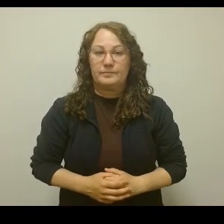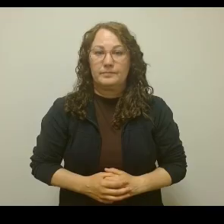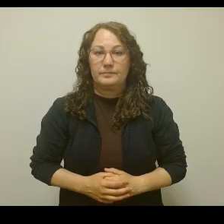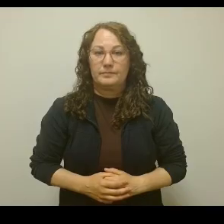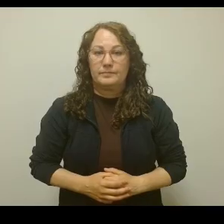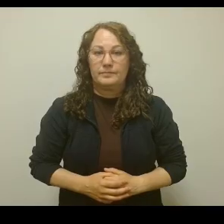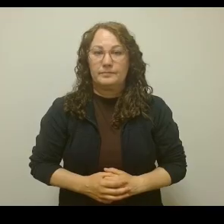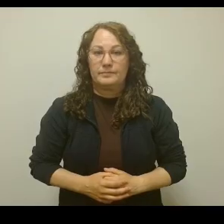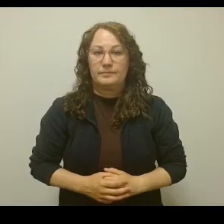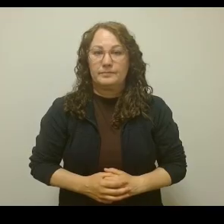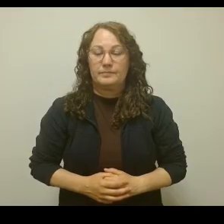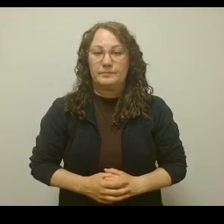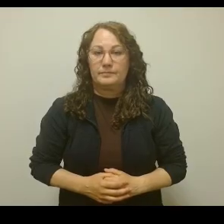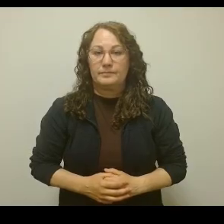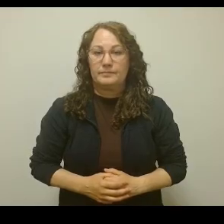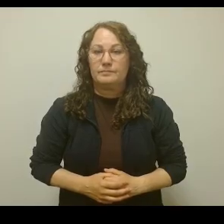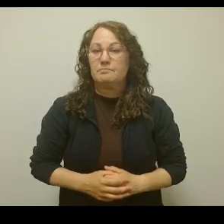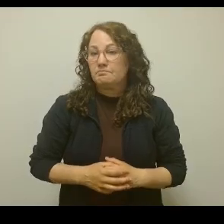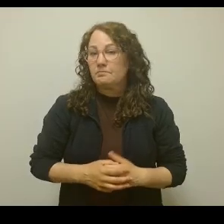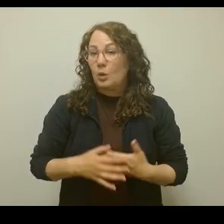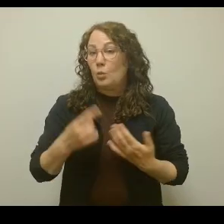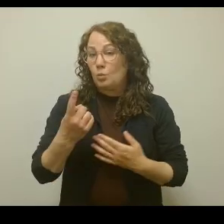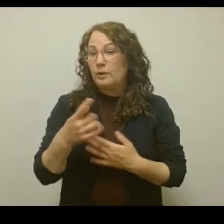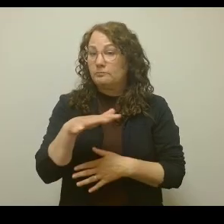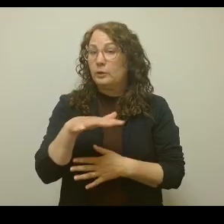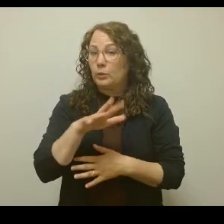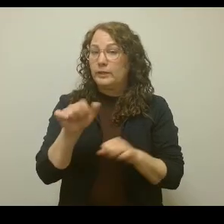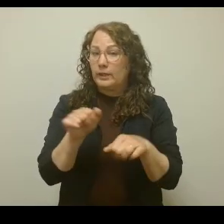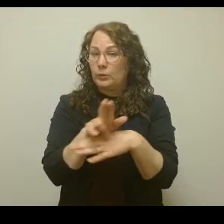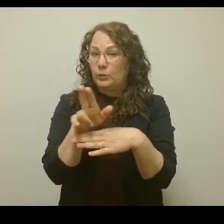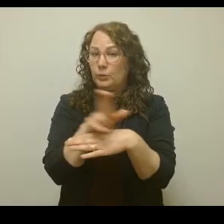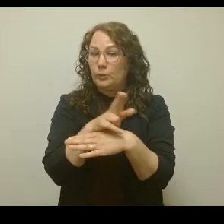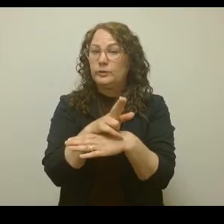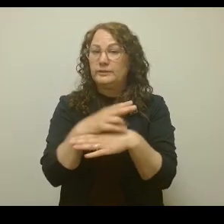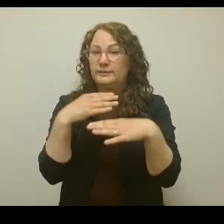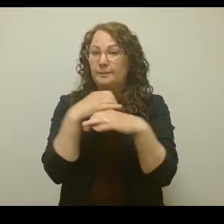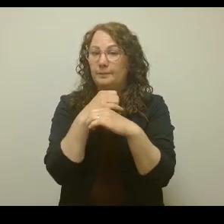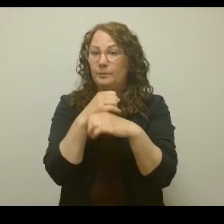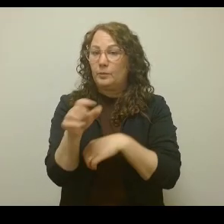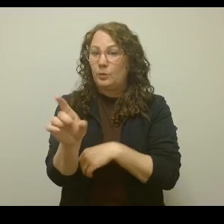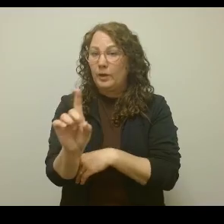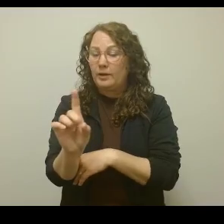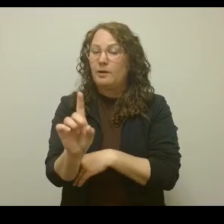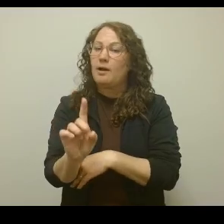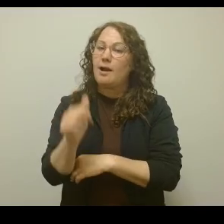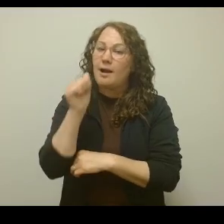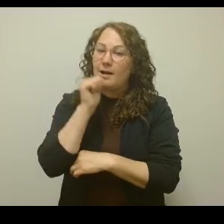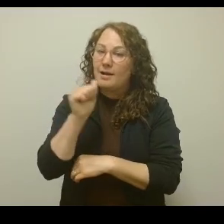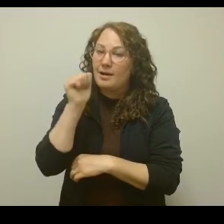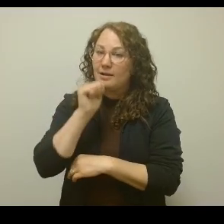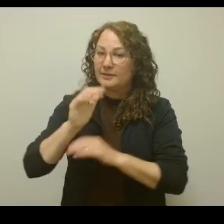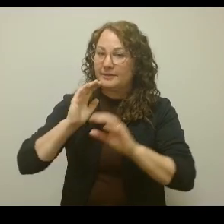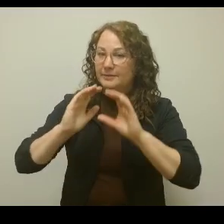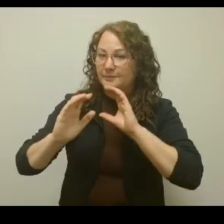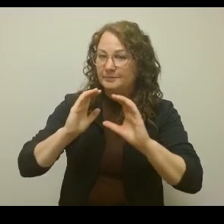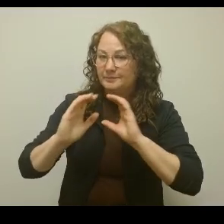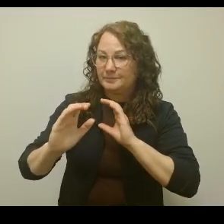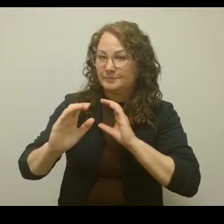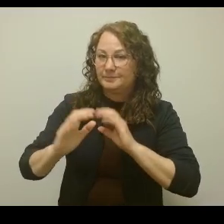One place that we use summaries is in daily communication.